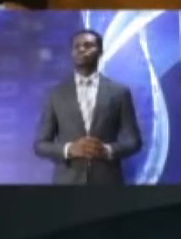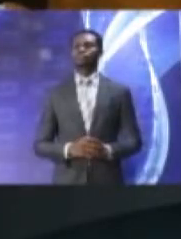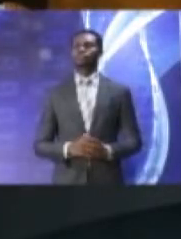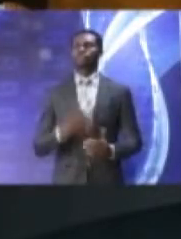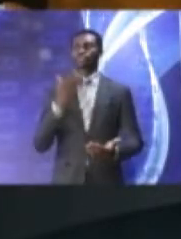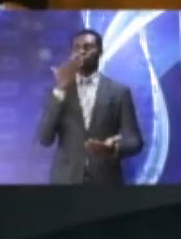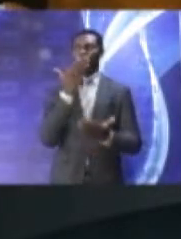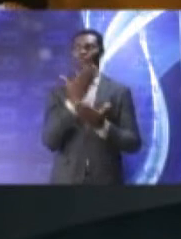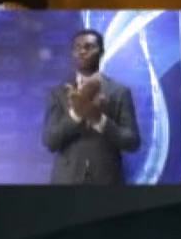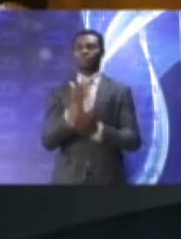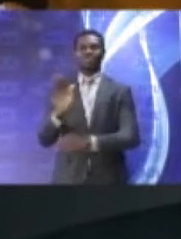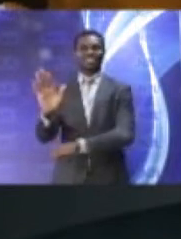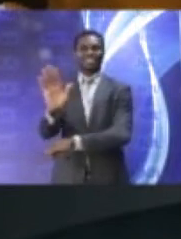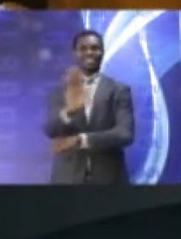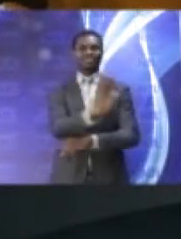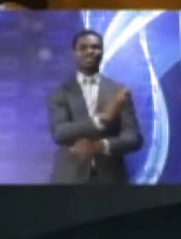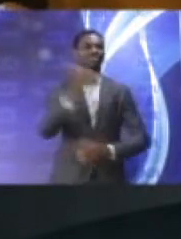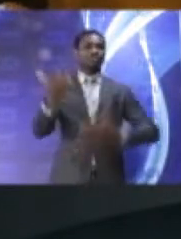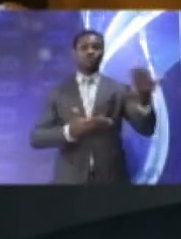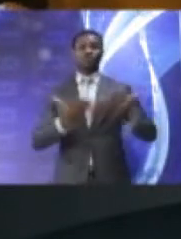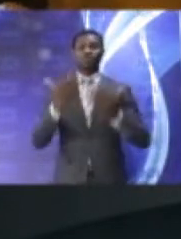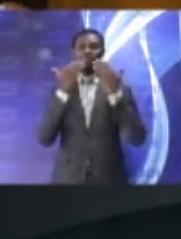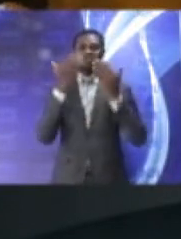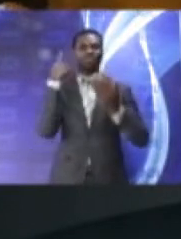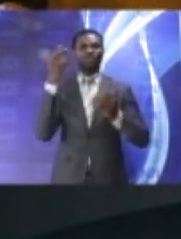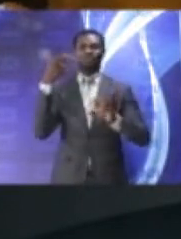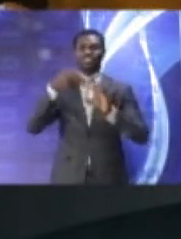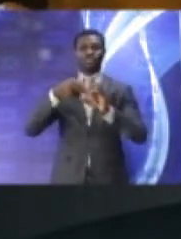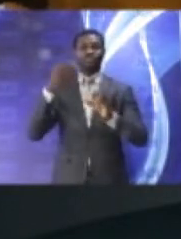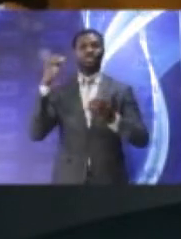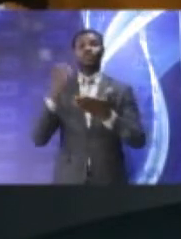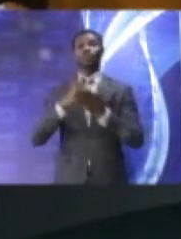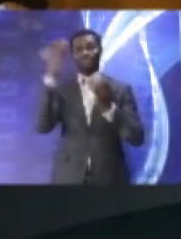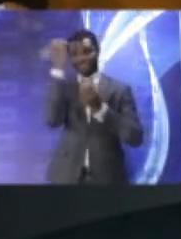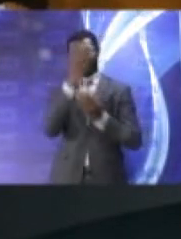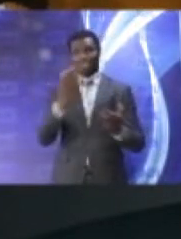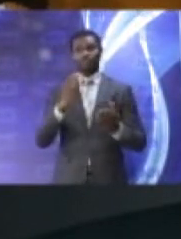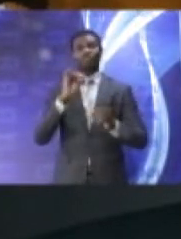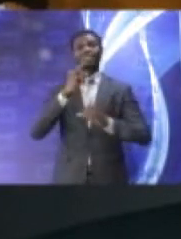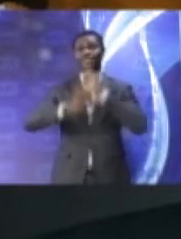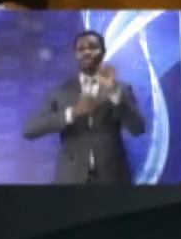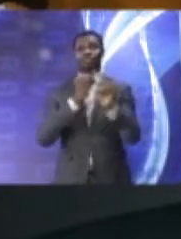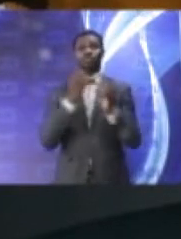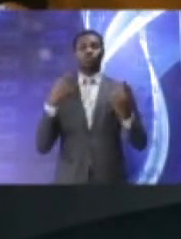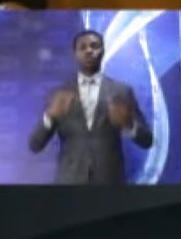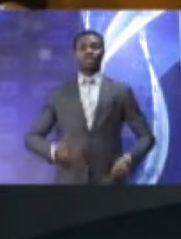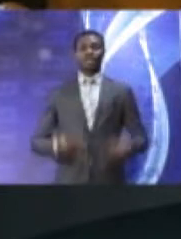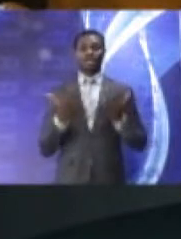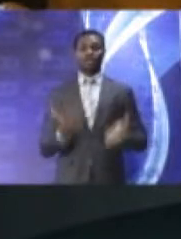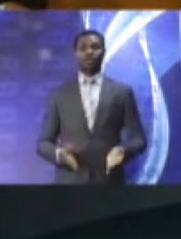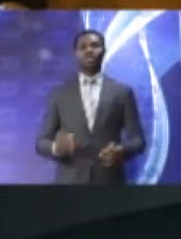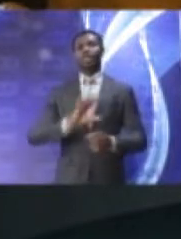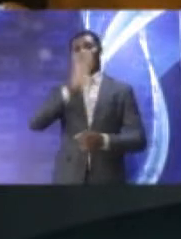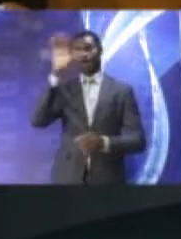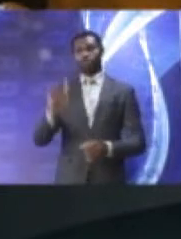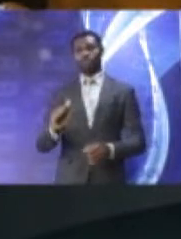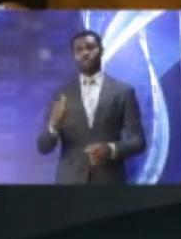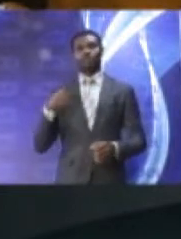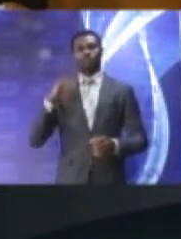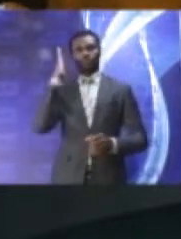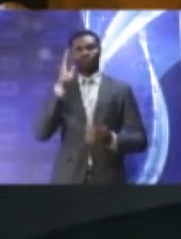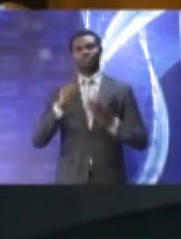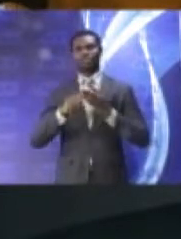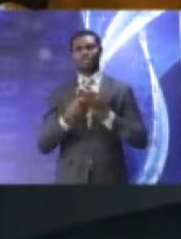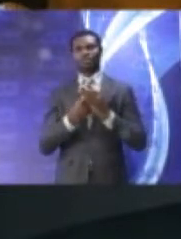Good evening. A warm welcome to you. Thank you for joining us on the News on 90 International. We're live in Abuja. I'm Ruth Aguela. Let's start with